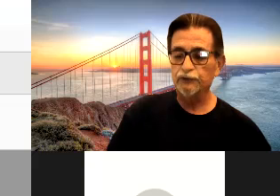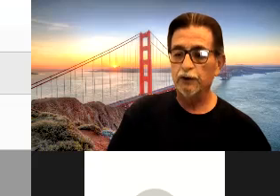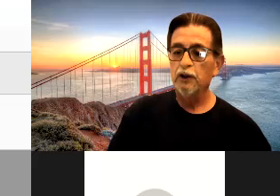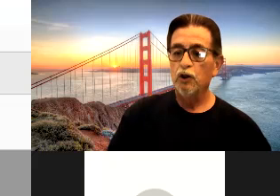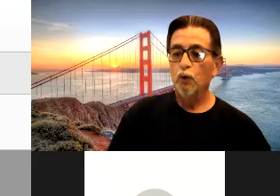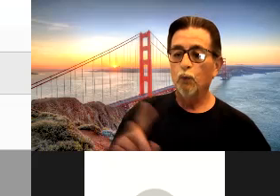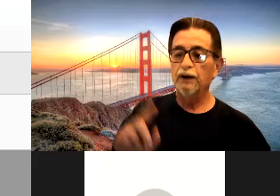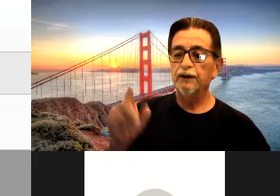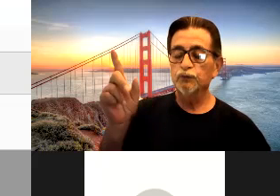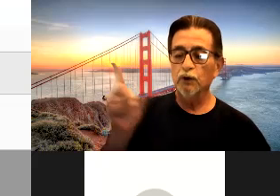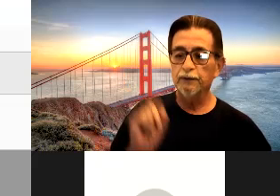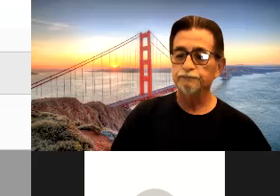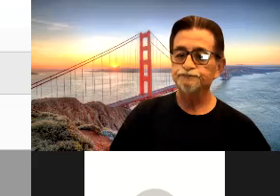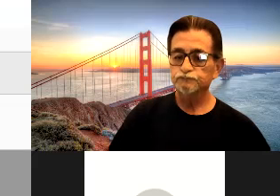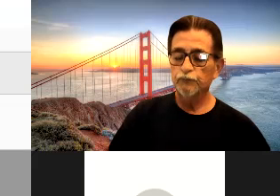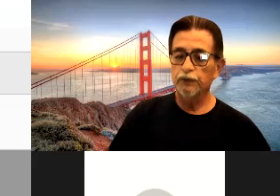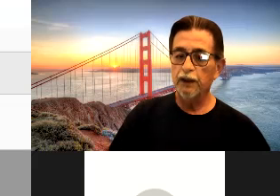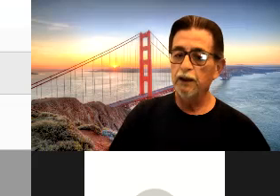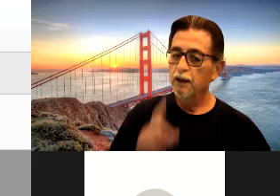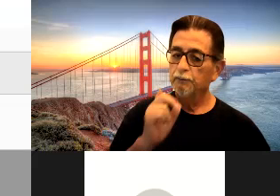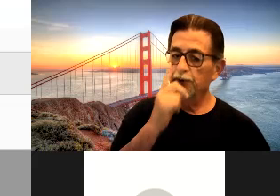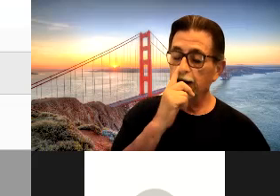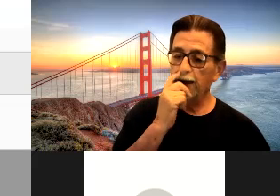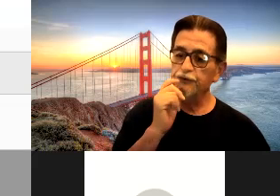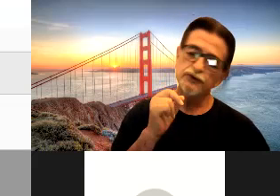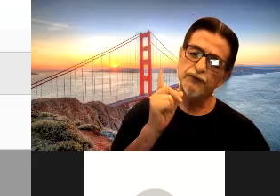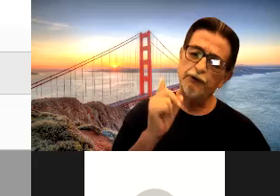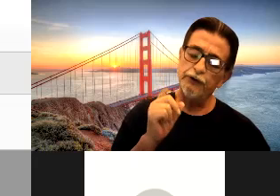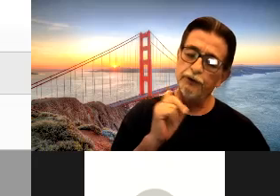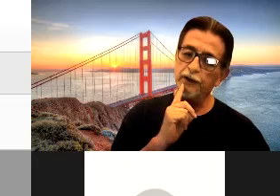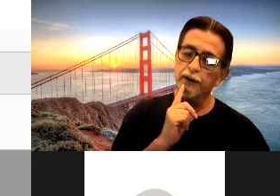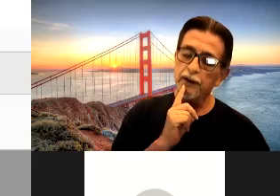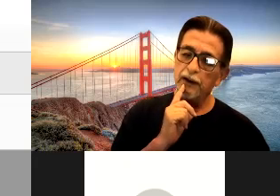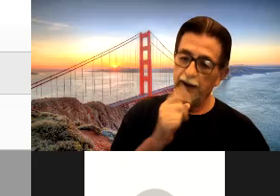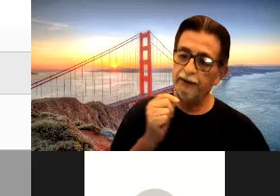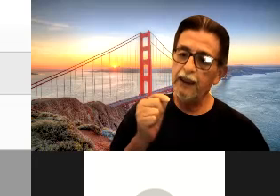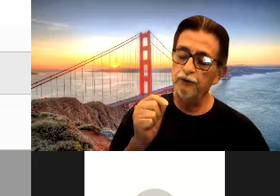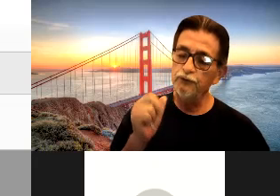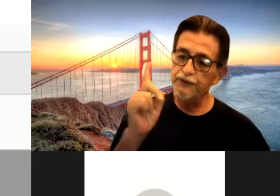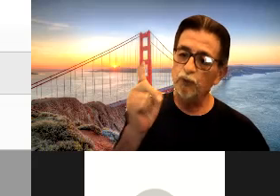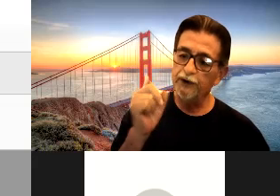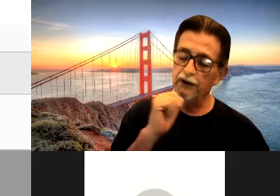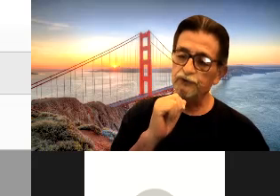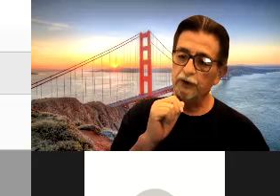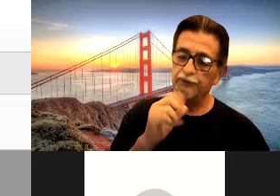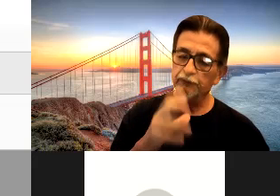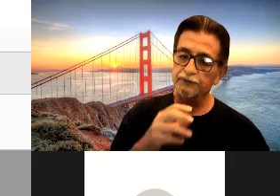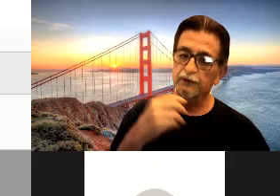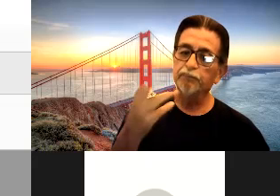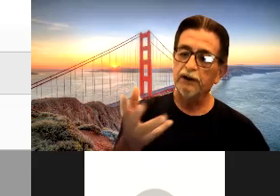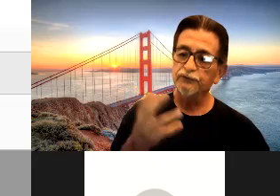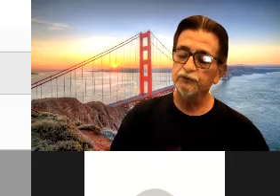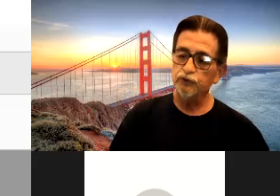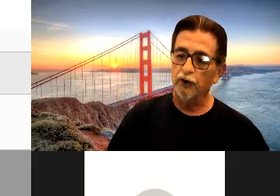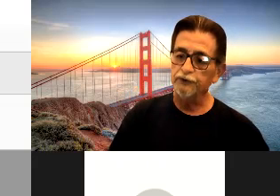valence electron, 1s1. Okay, but hydrogen is very unique. It can lose that one electron to give